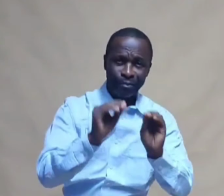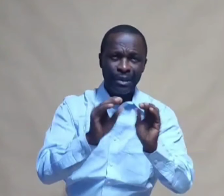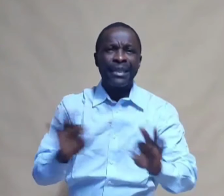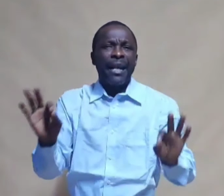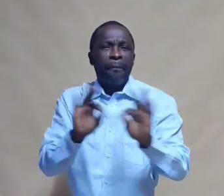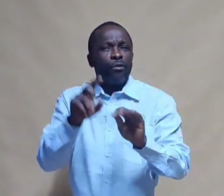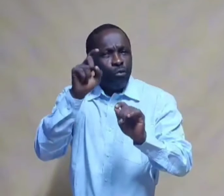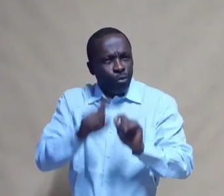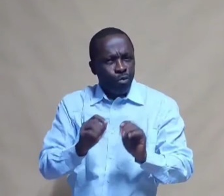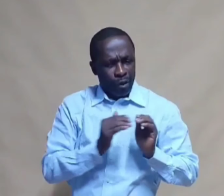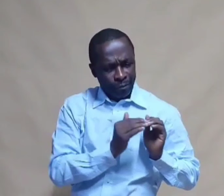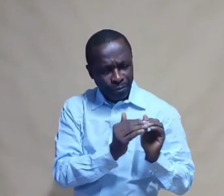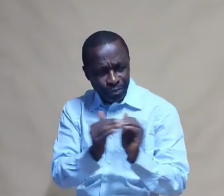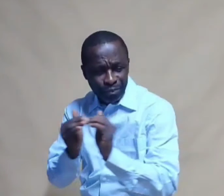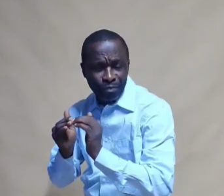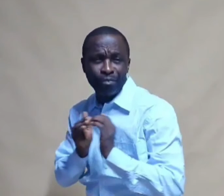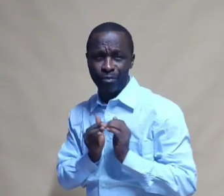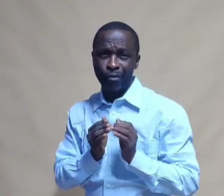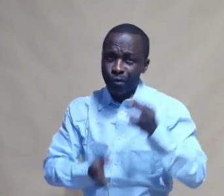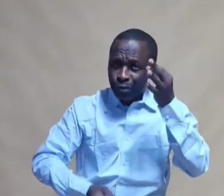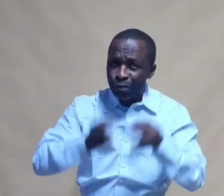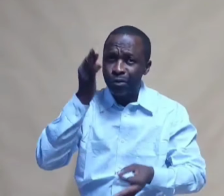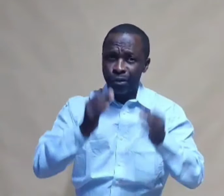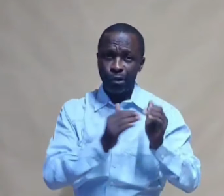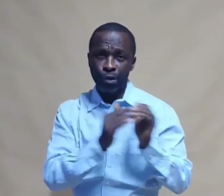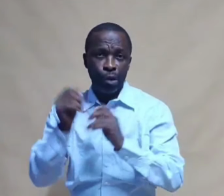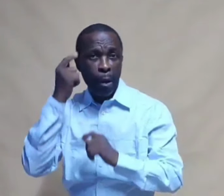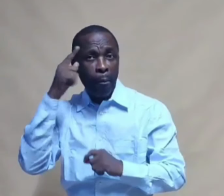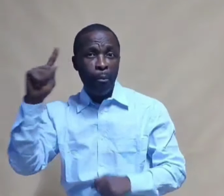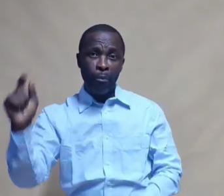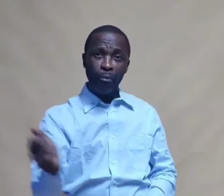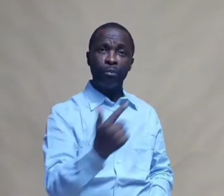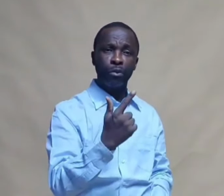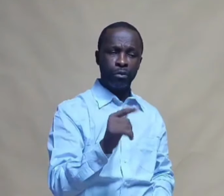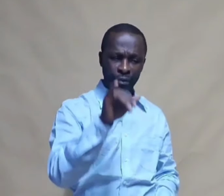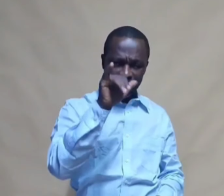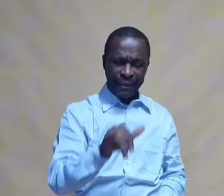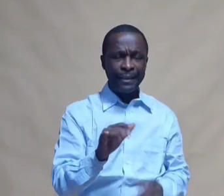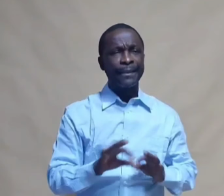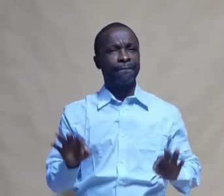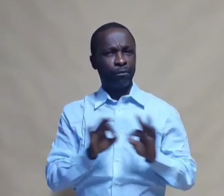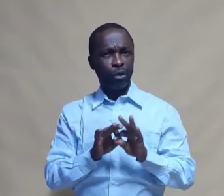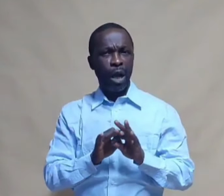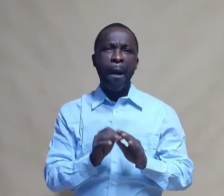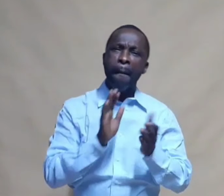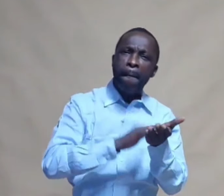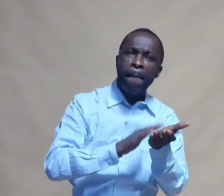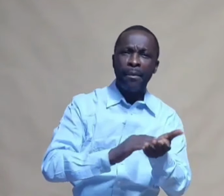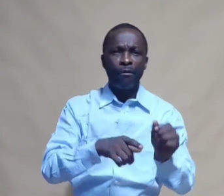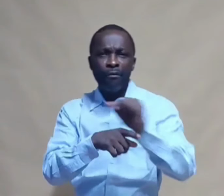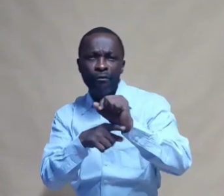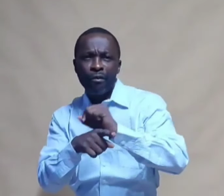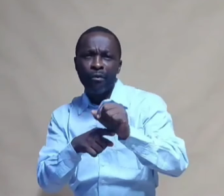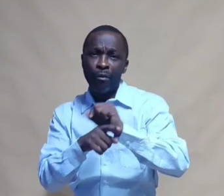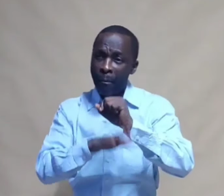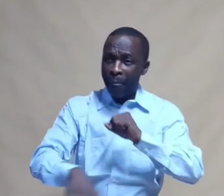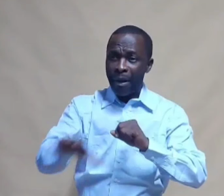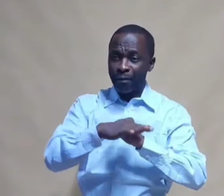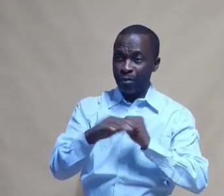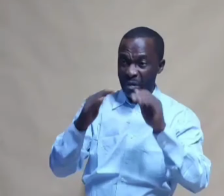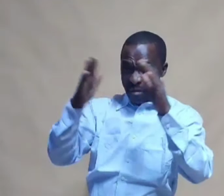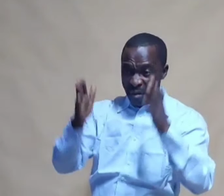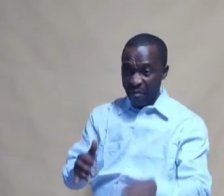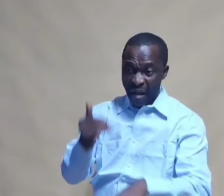Integrate anti-racist content into school curricula and organize sensitization campaigns in schools, companies, and public